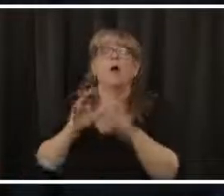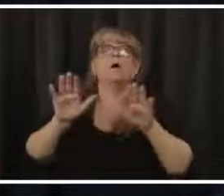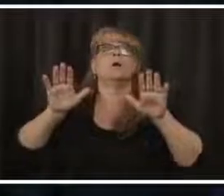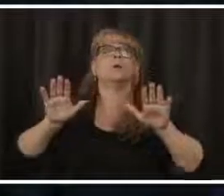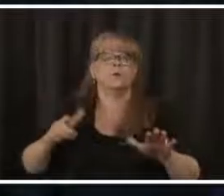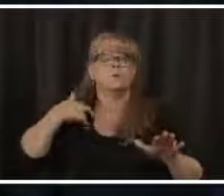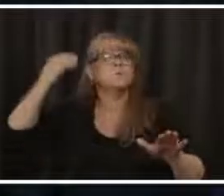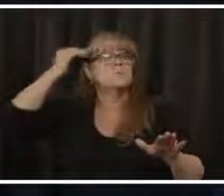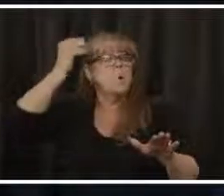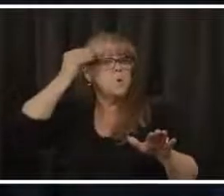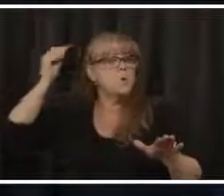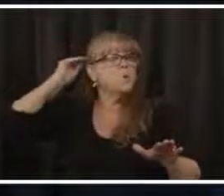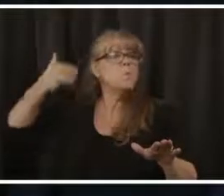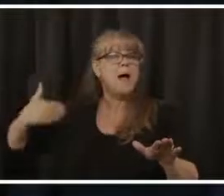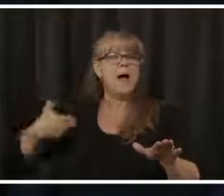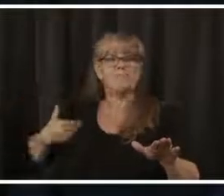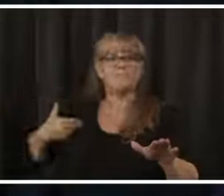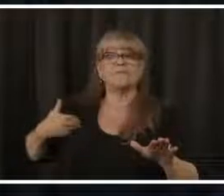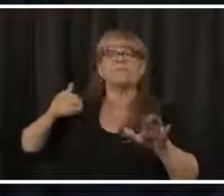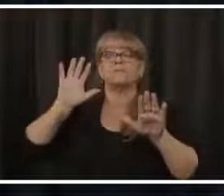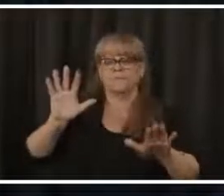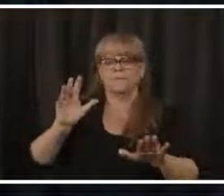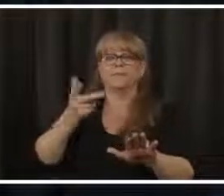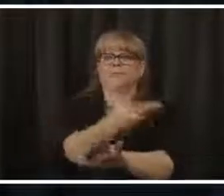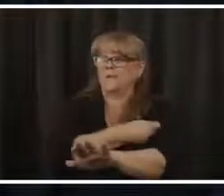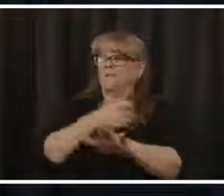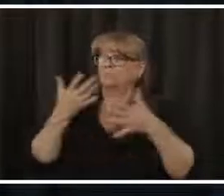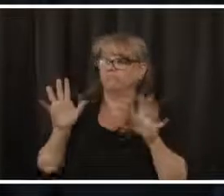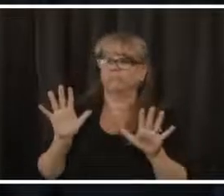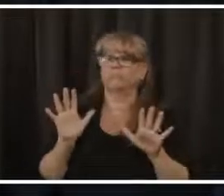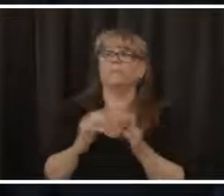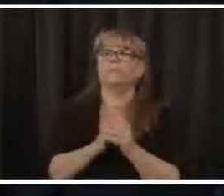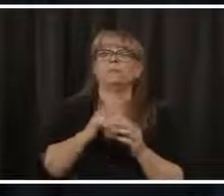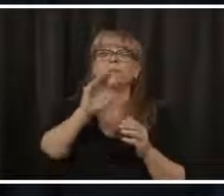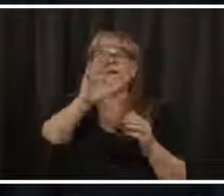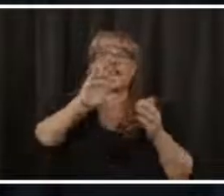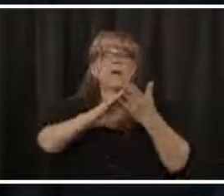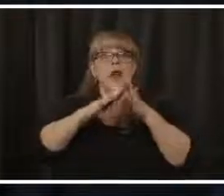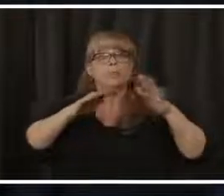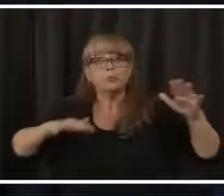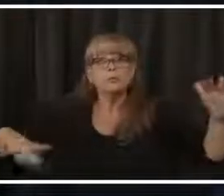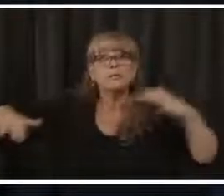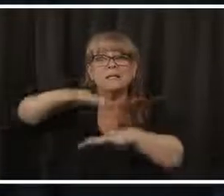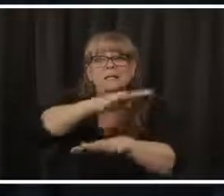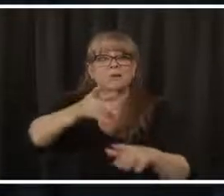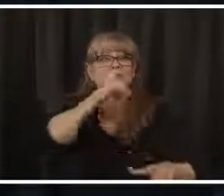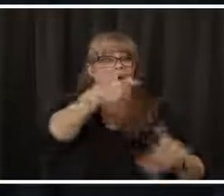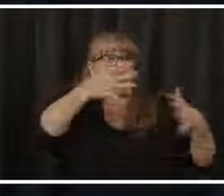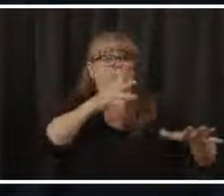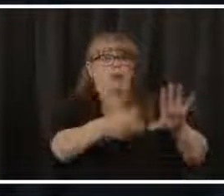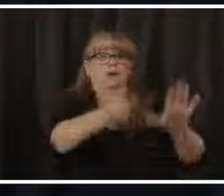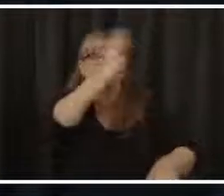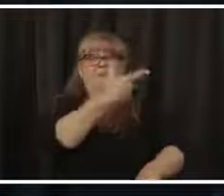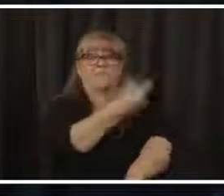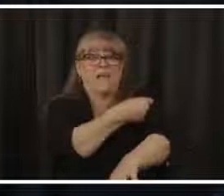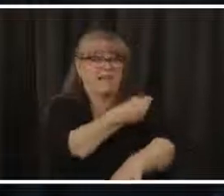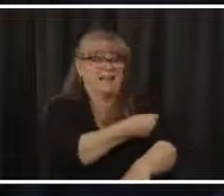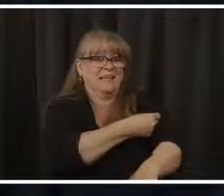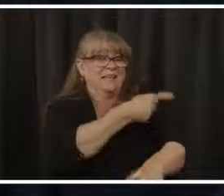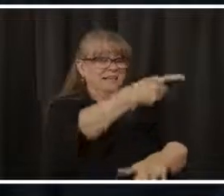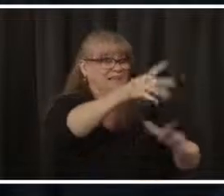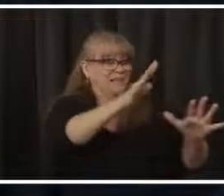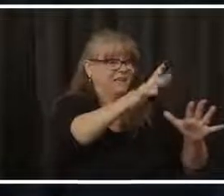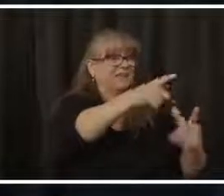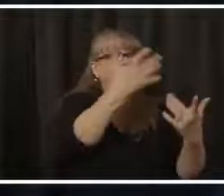day. And in our communities with higher vaccination rates, the number of COVID cases are dropping and are lower than areas of our state with